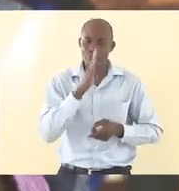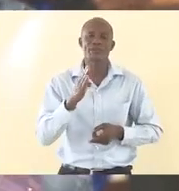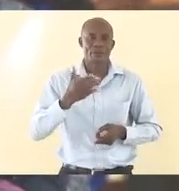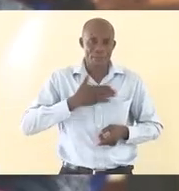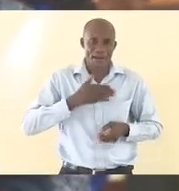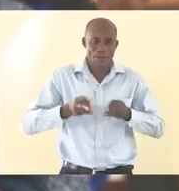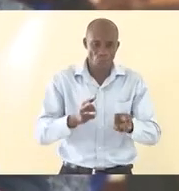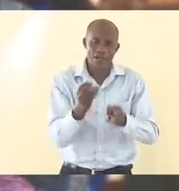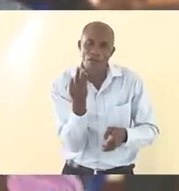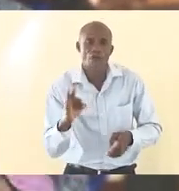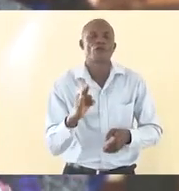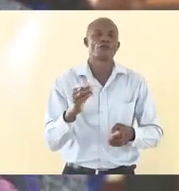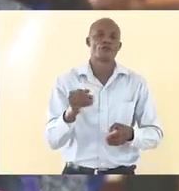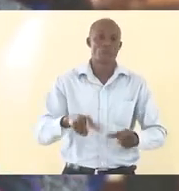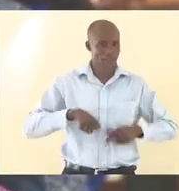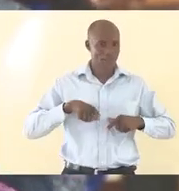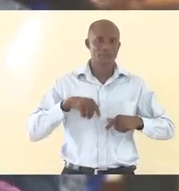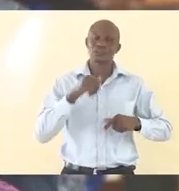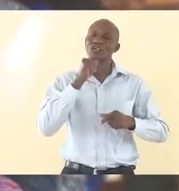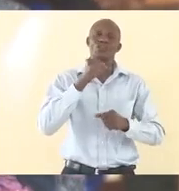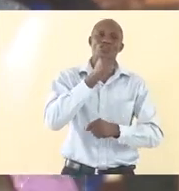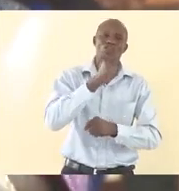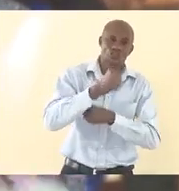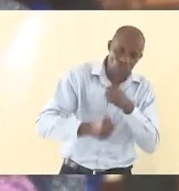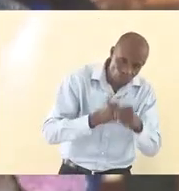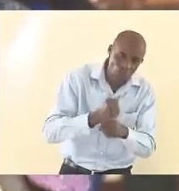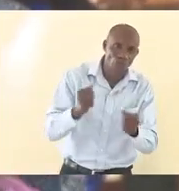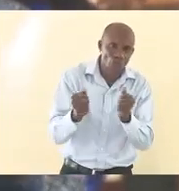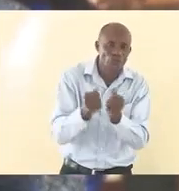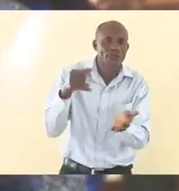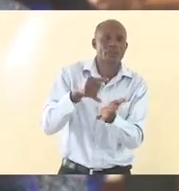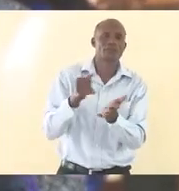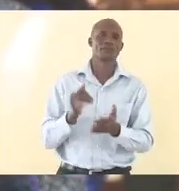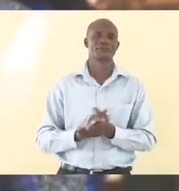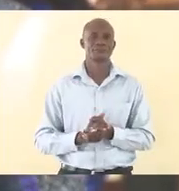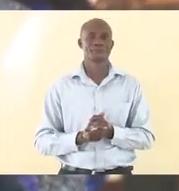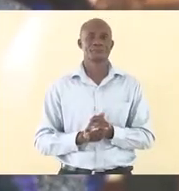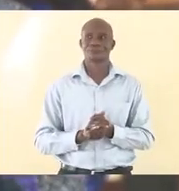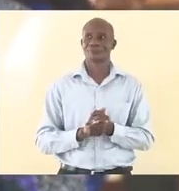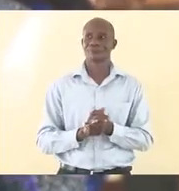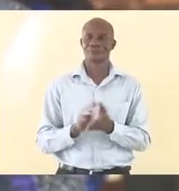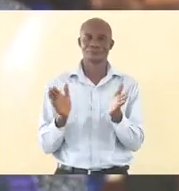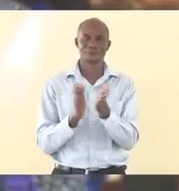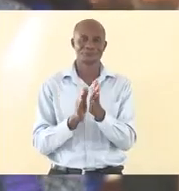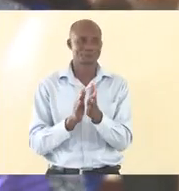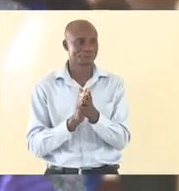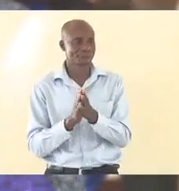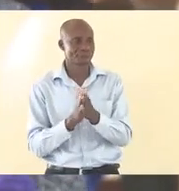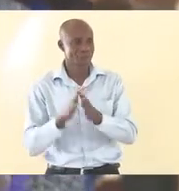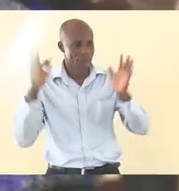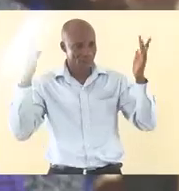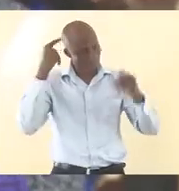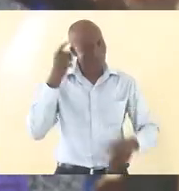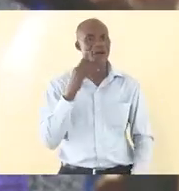my lifestyle, that I don't struggle with them again. I will live and live into them. Thank you, Father. Give her a round